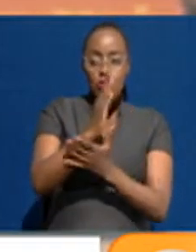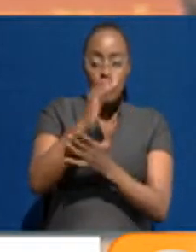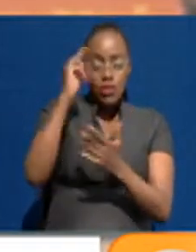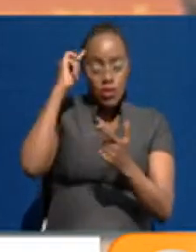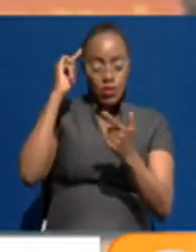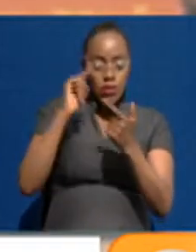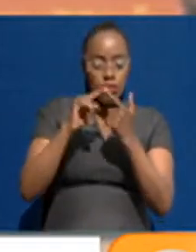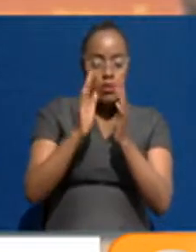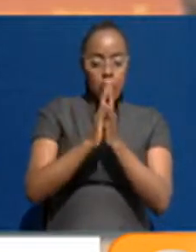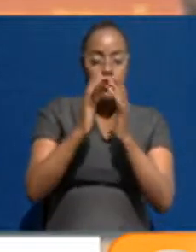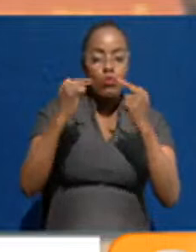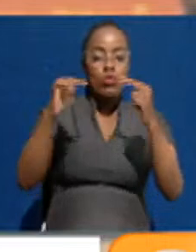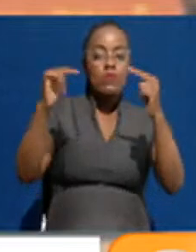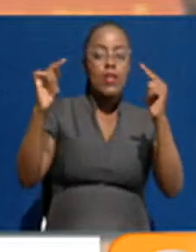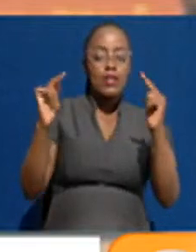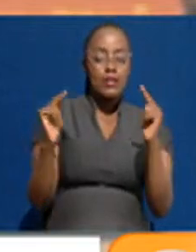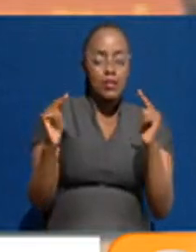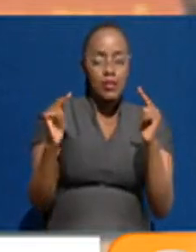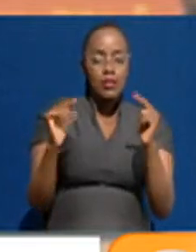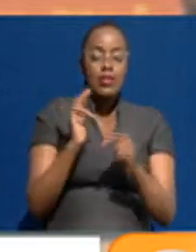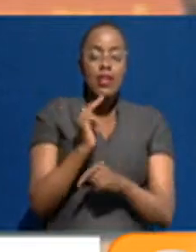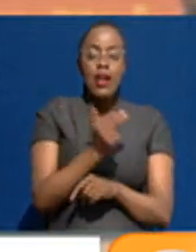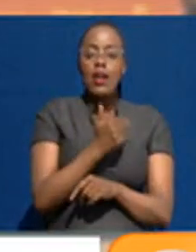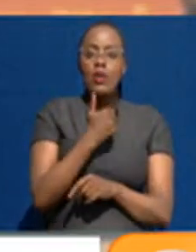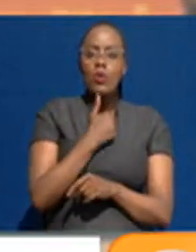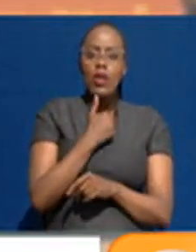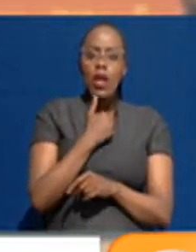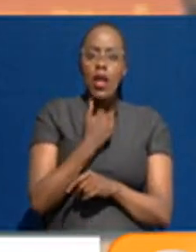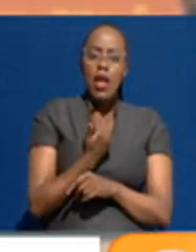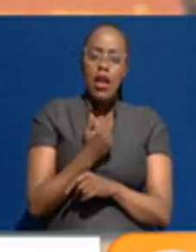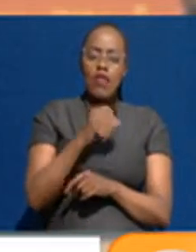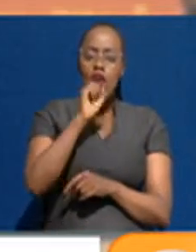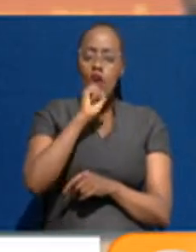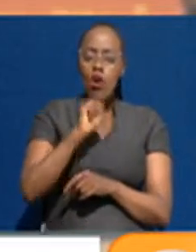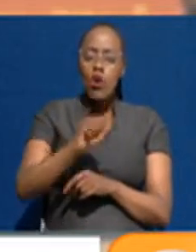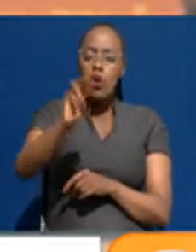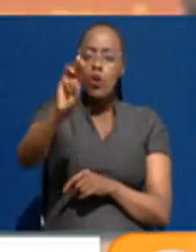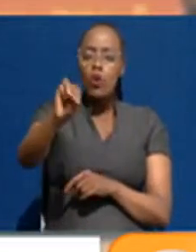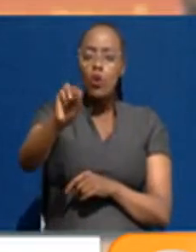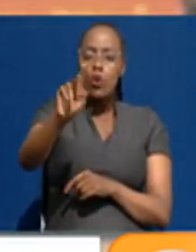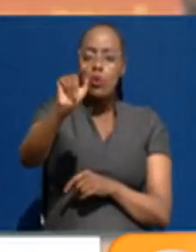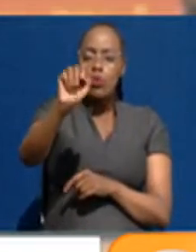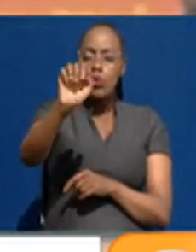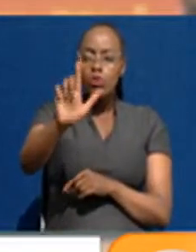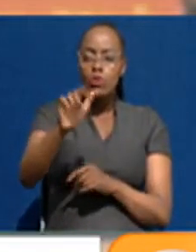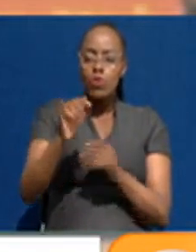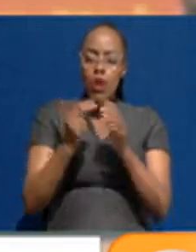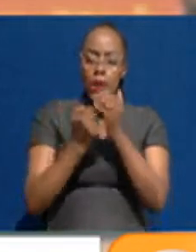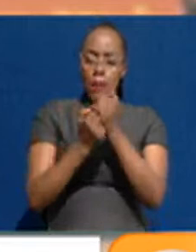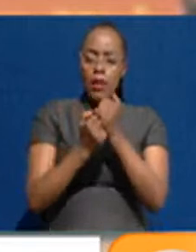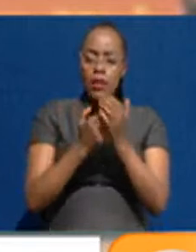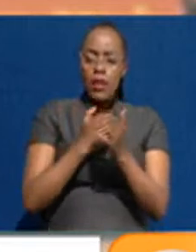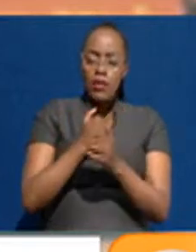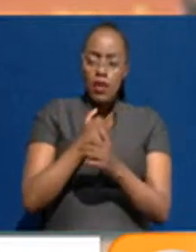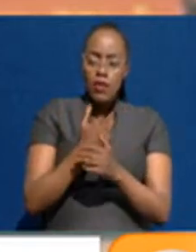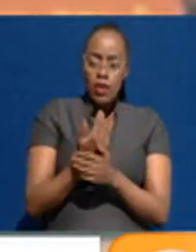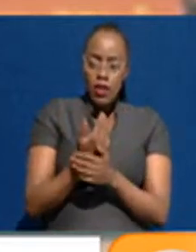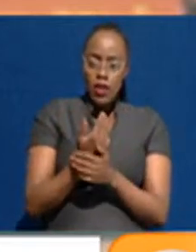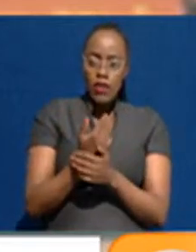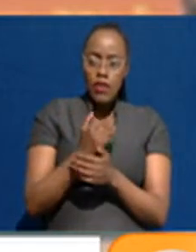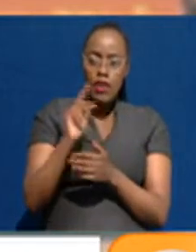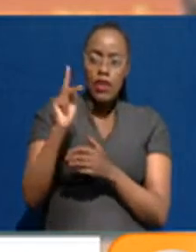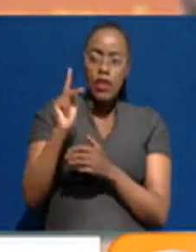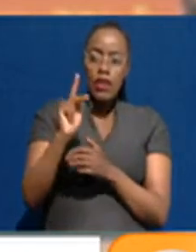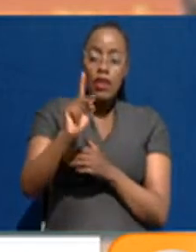prosperity. We have, as Old Mutual, we have partnered with the Kenya Institute of